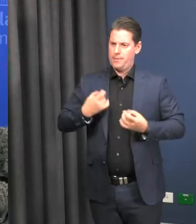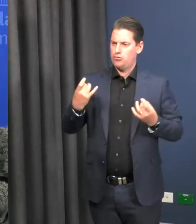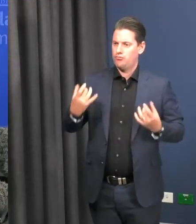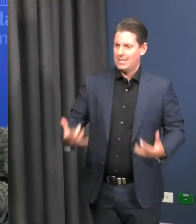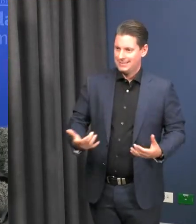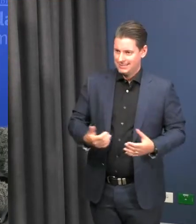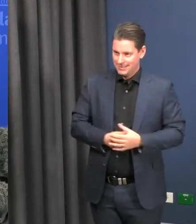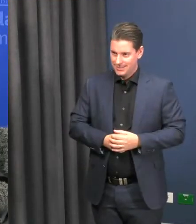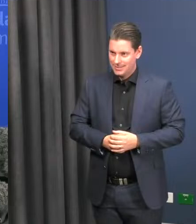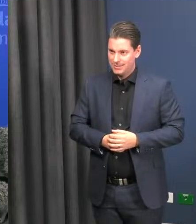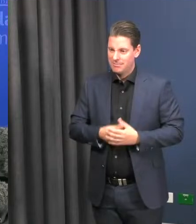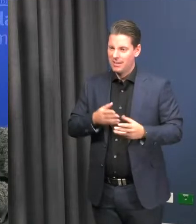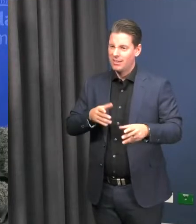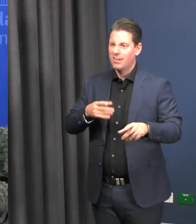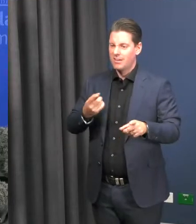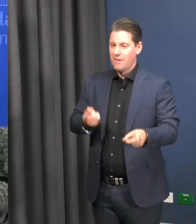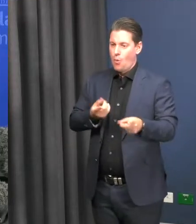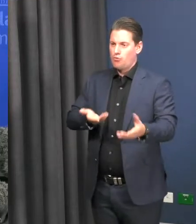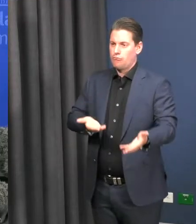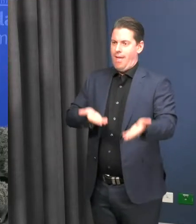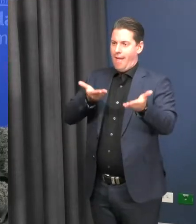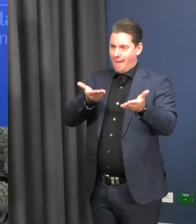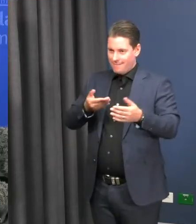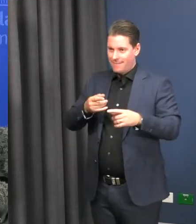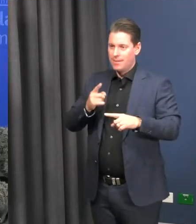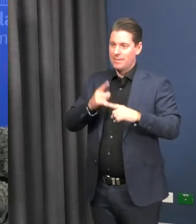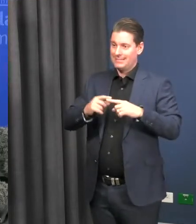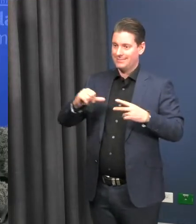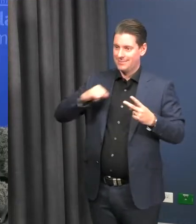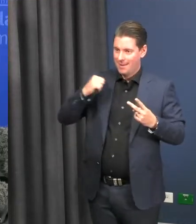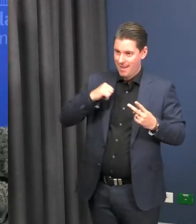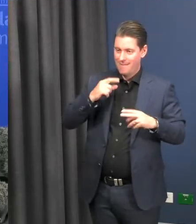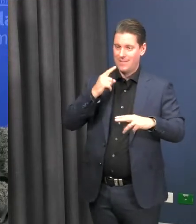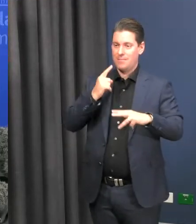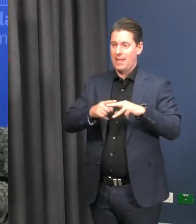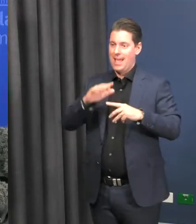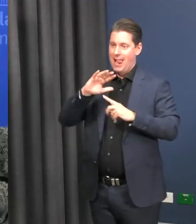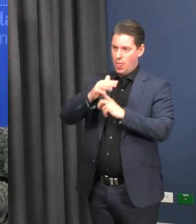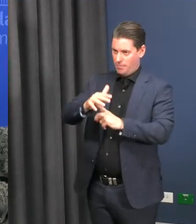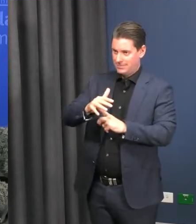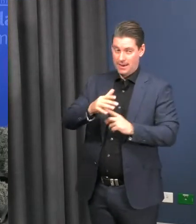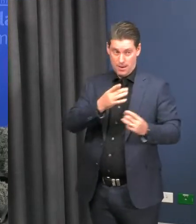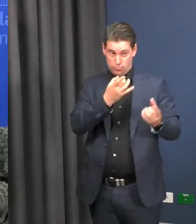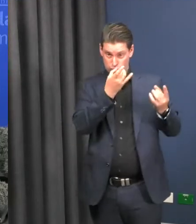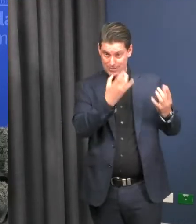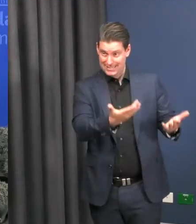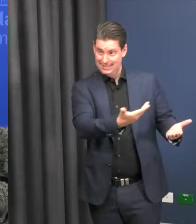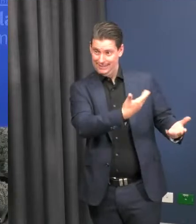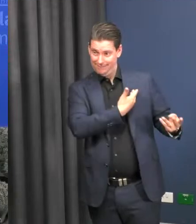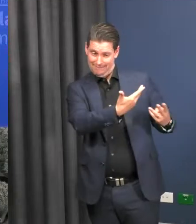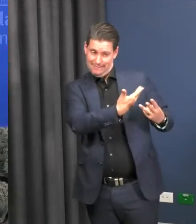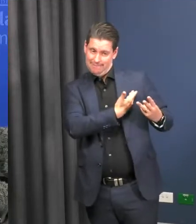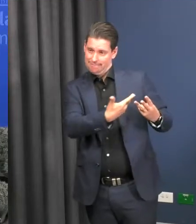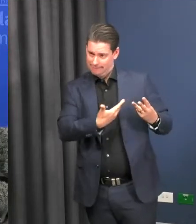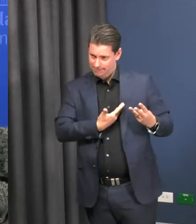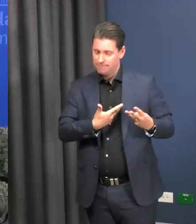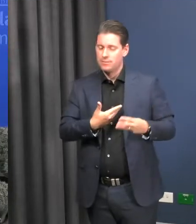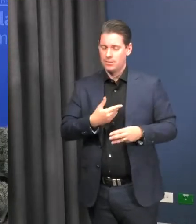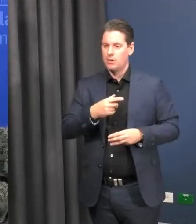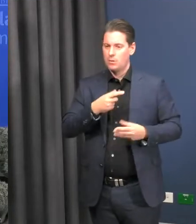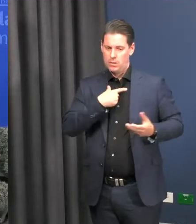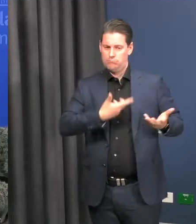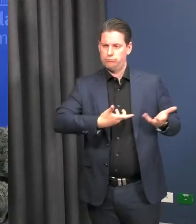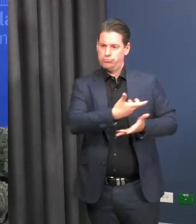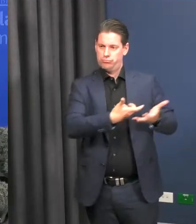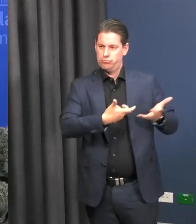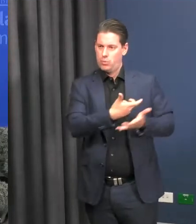to high clearance vehicles, as well as personnel and aviation capability, and we're continuing that conversation as to when they should